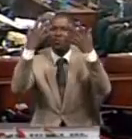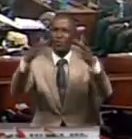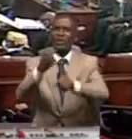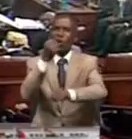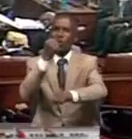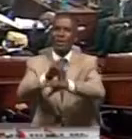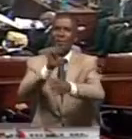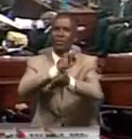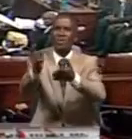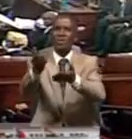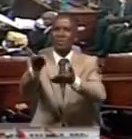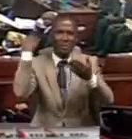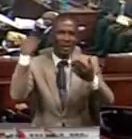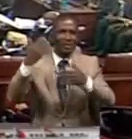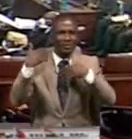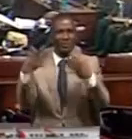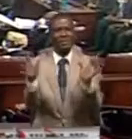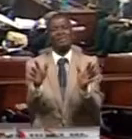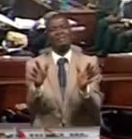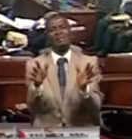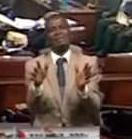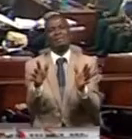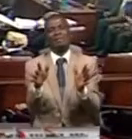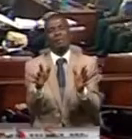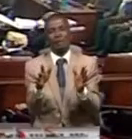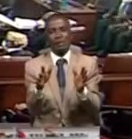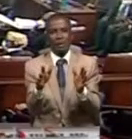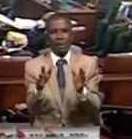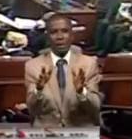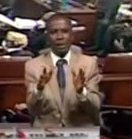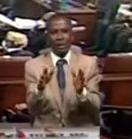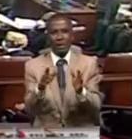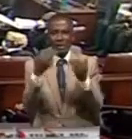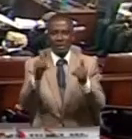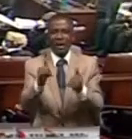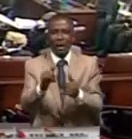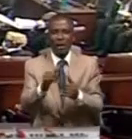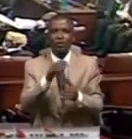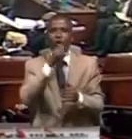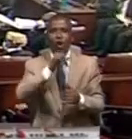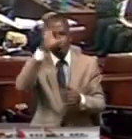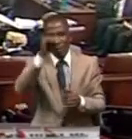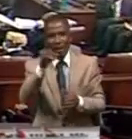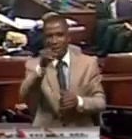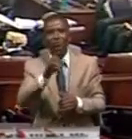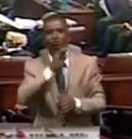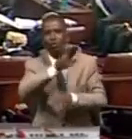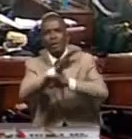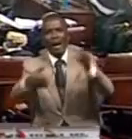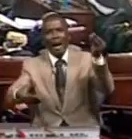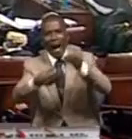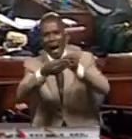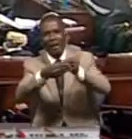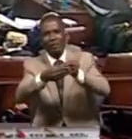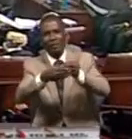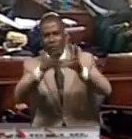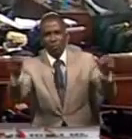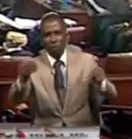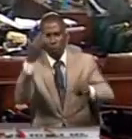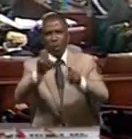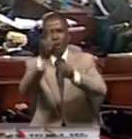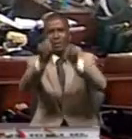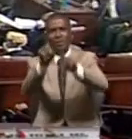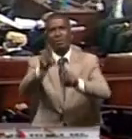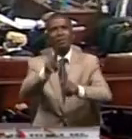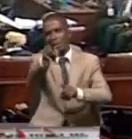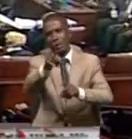difference. Mr. Metunono has not attached any such thing to his witness statement. Right. Why do you cross-examine him on